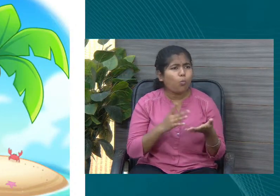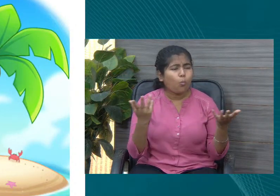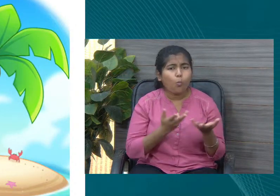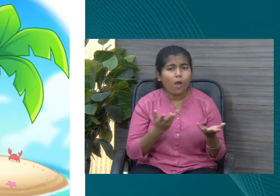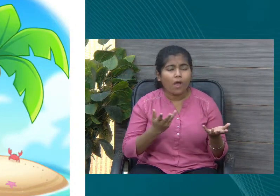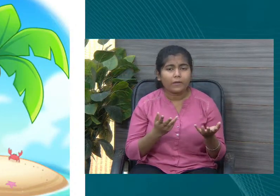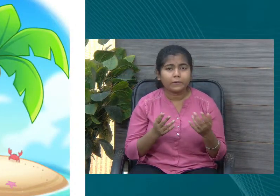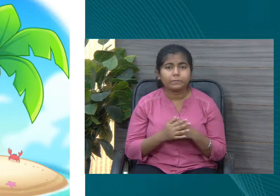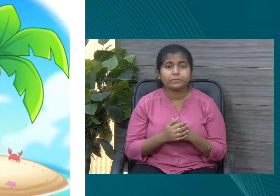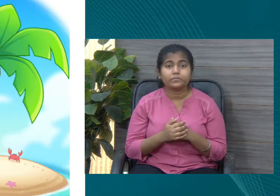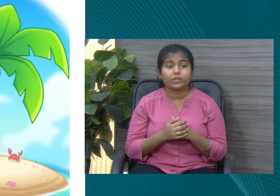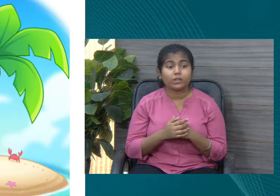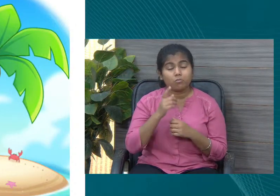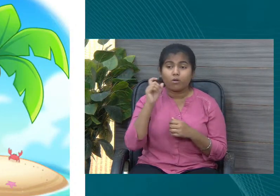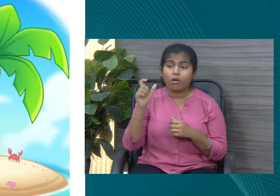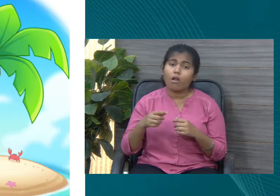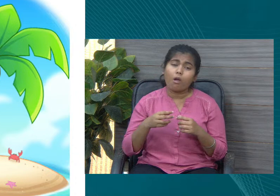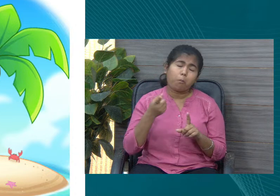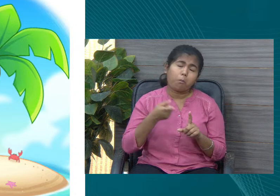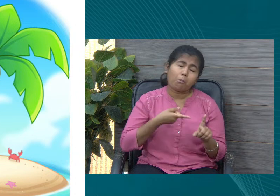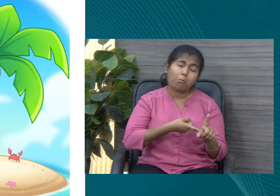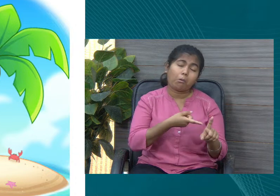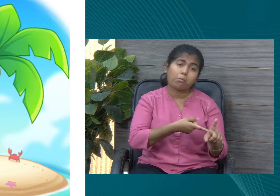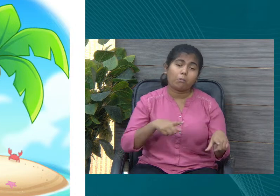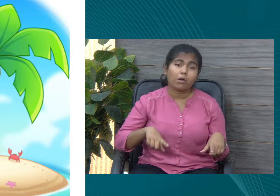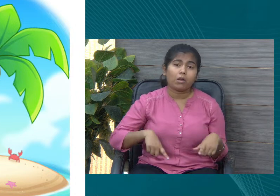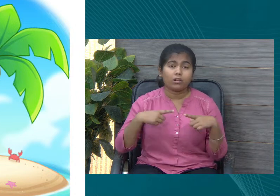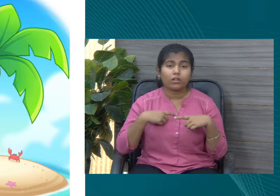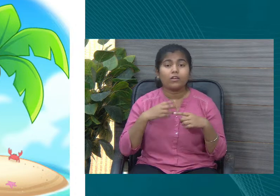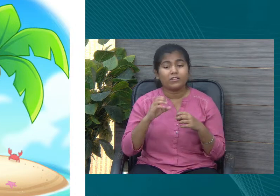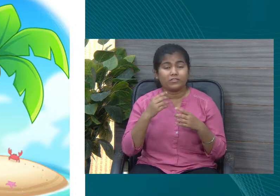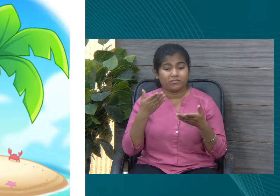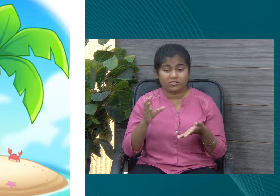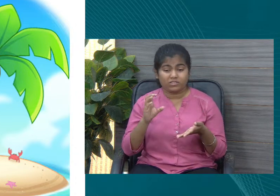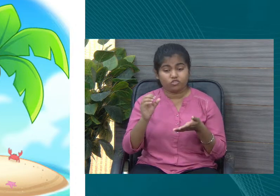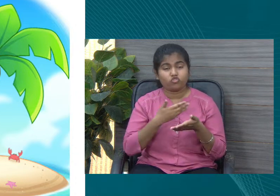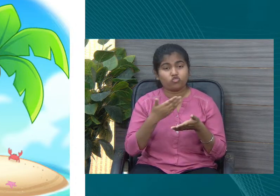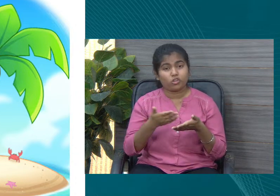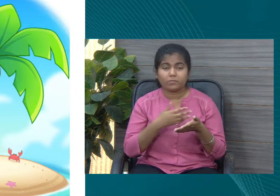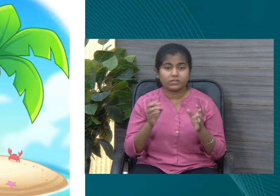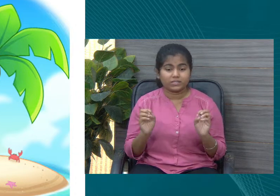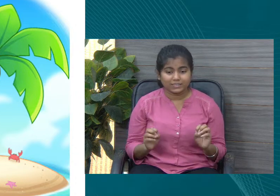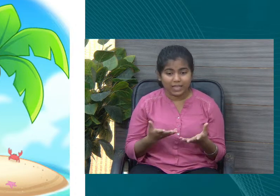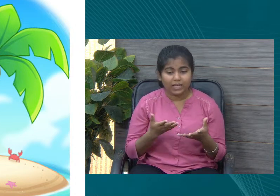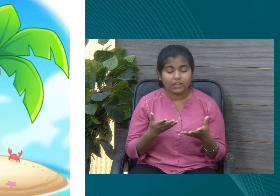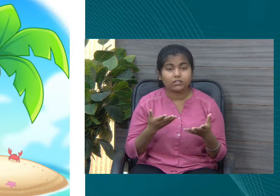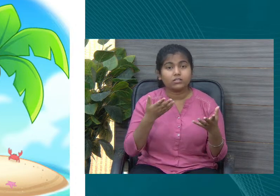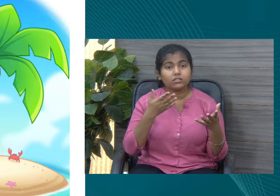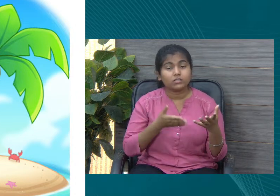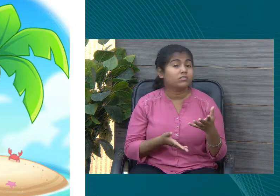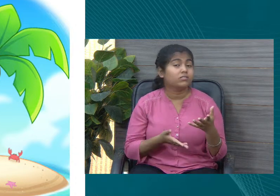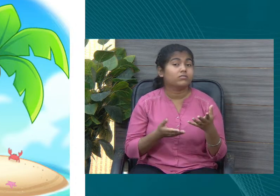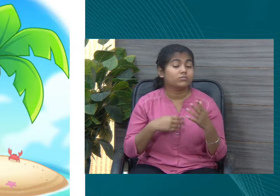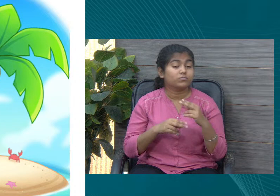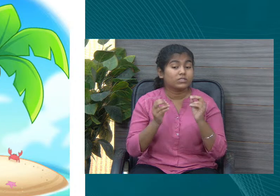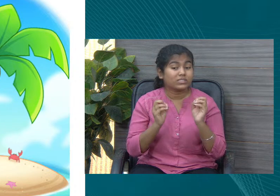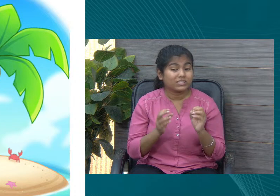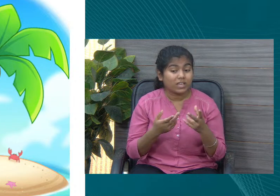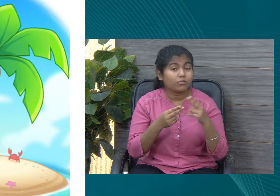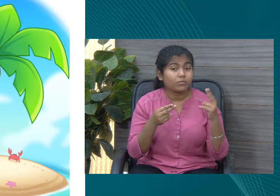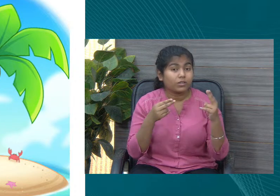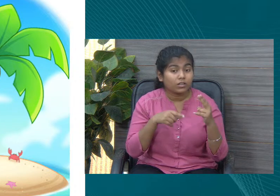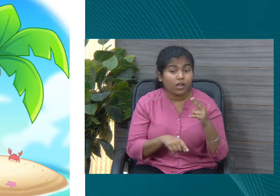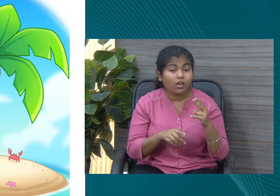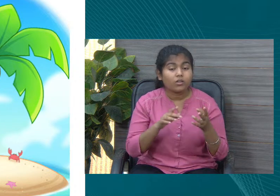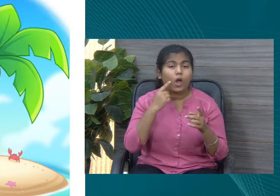For so many years even. And when this chapter starts, he had been living on an island. We'll